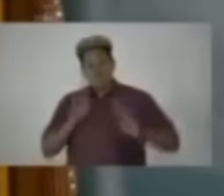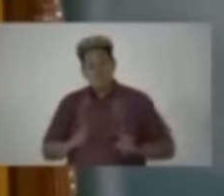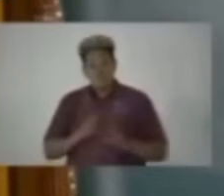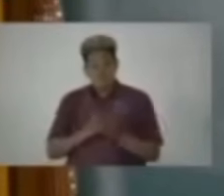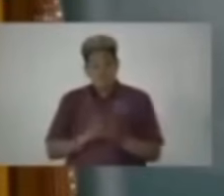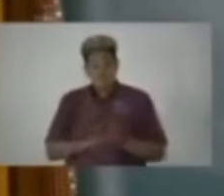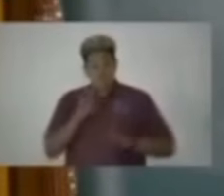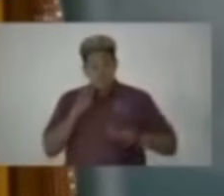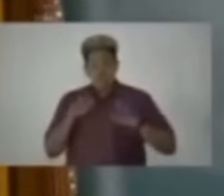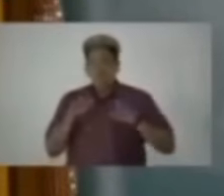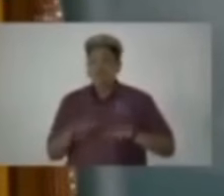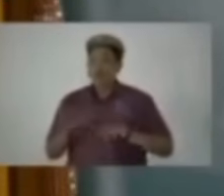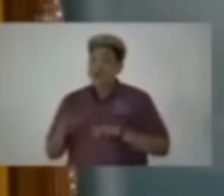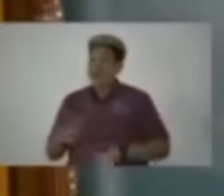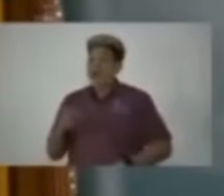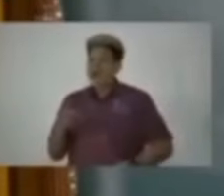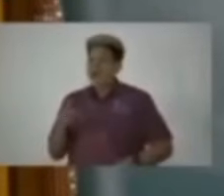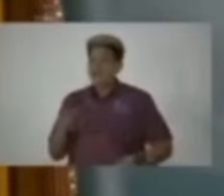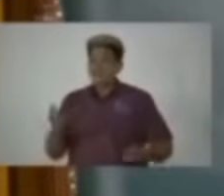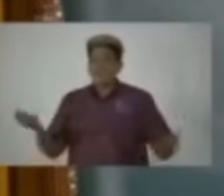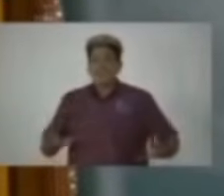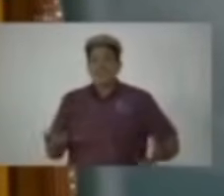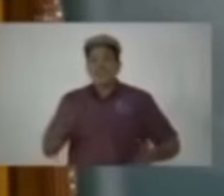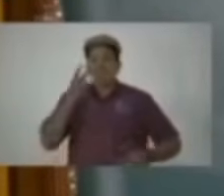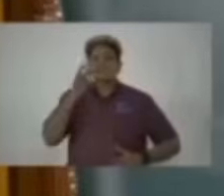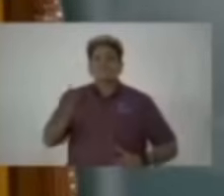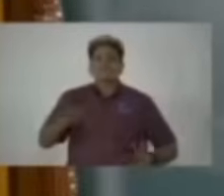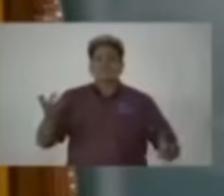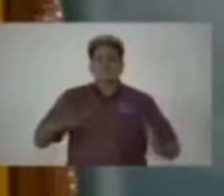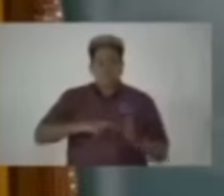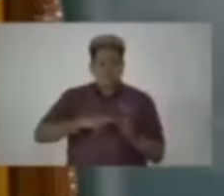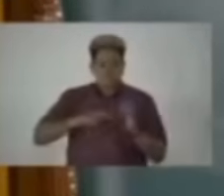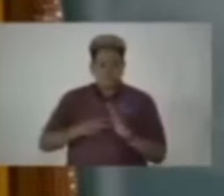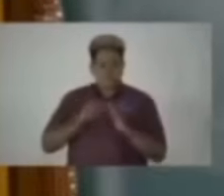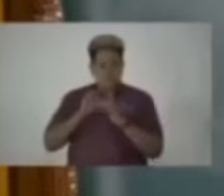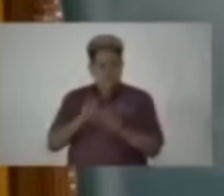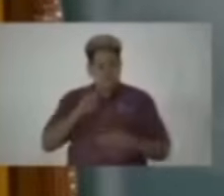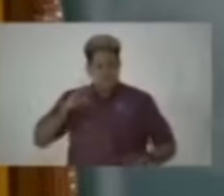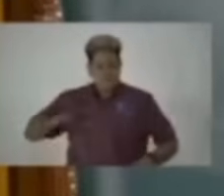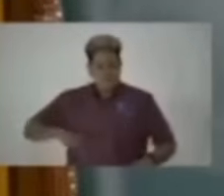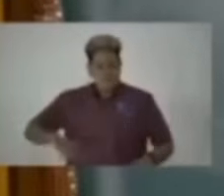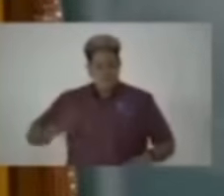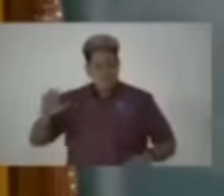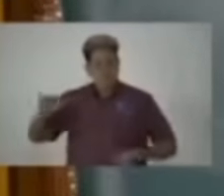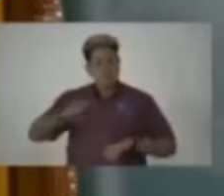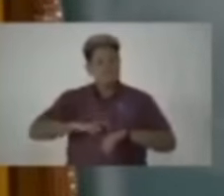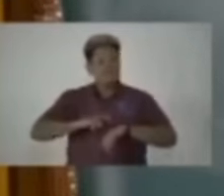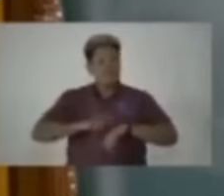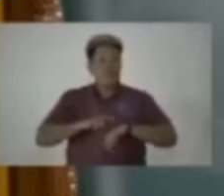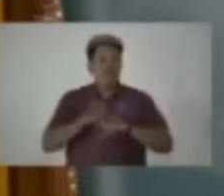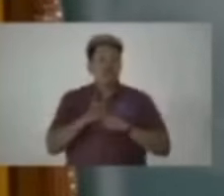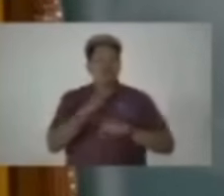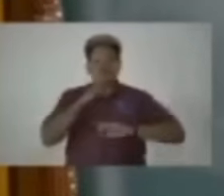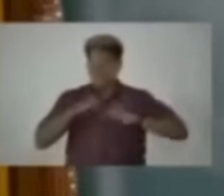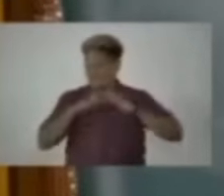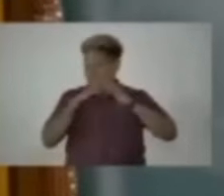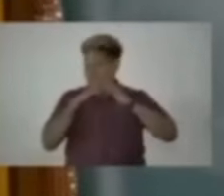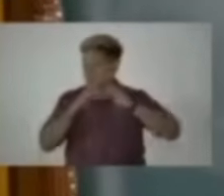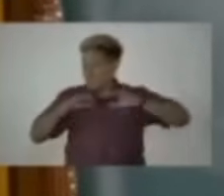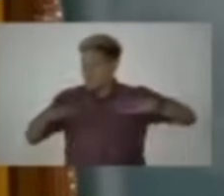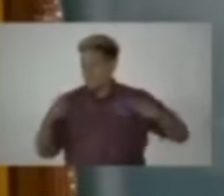of Hansard to see what the intention of the Parliament was at the time of